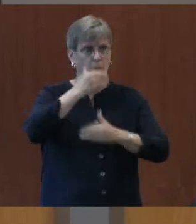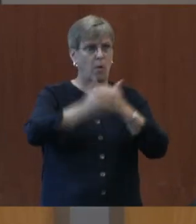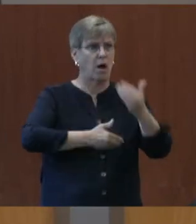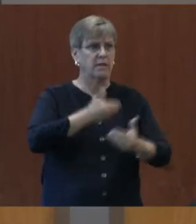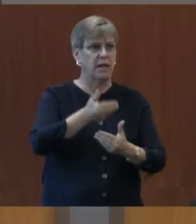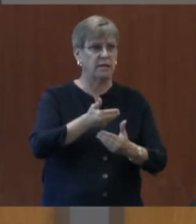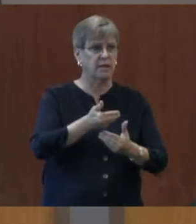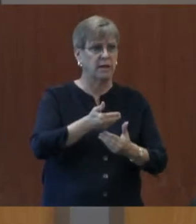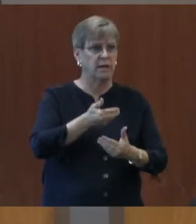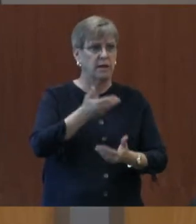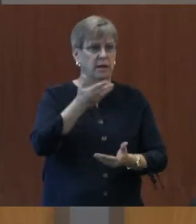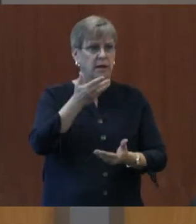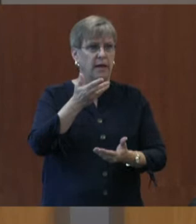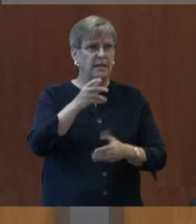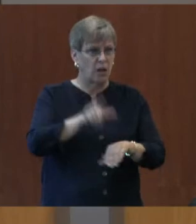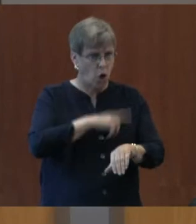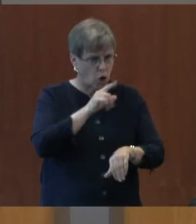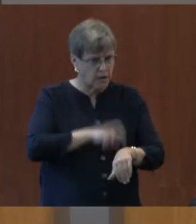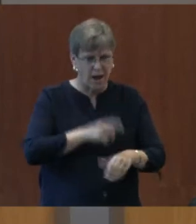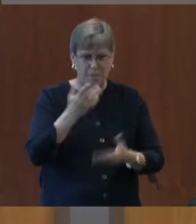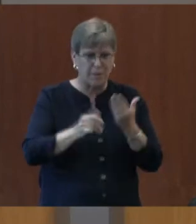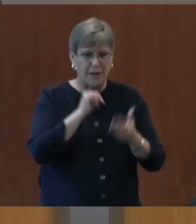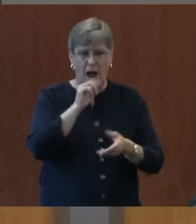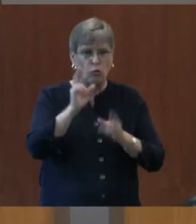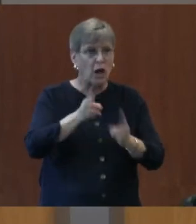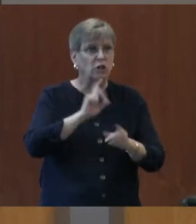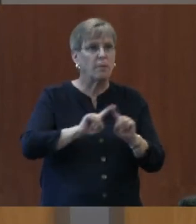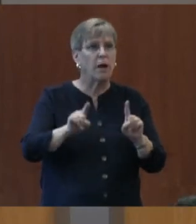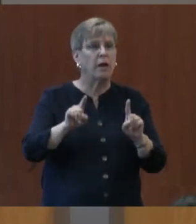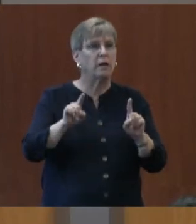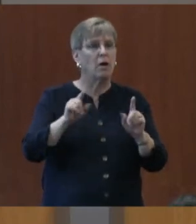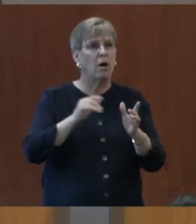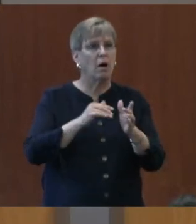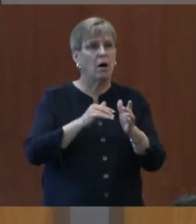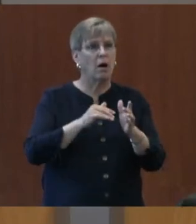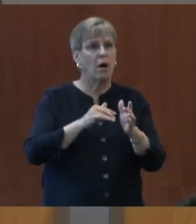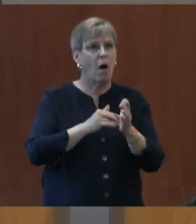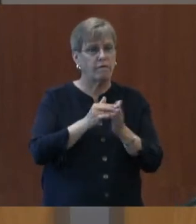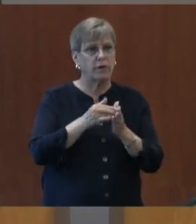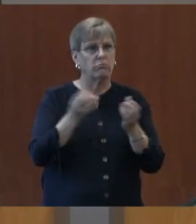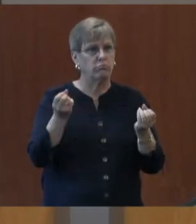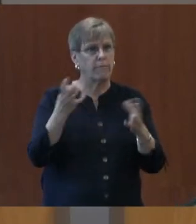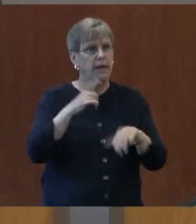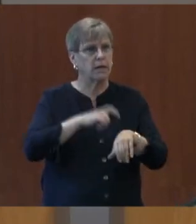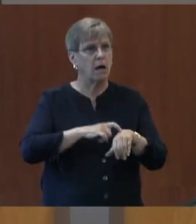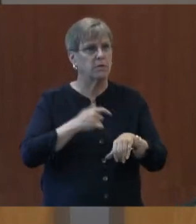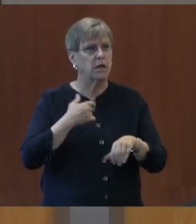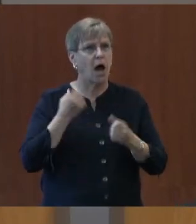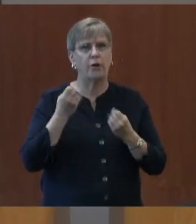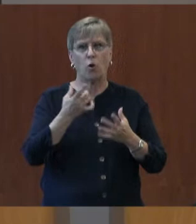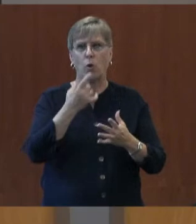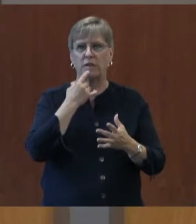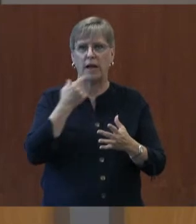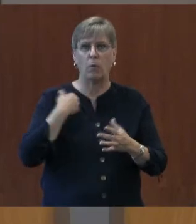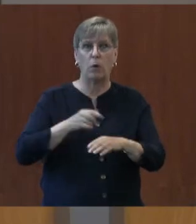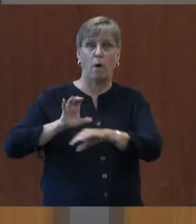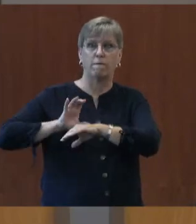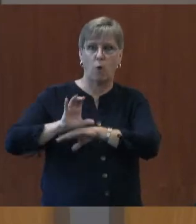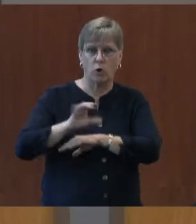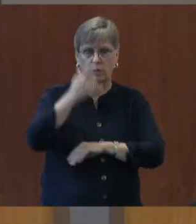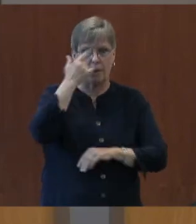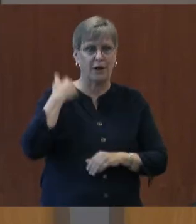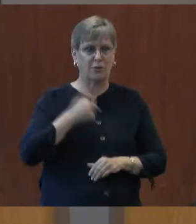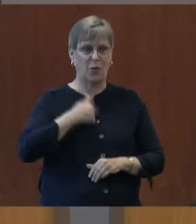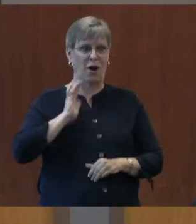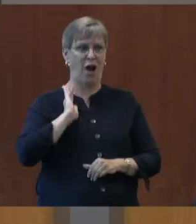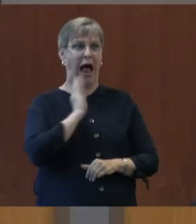seem rushed. It's a long time, but there were many times where we were, I don't want to necessarily say forced because we're